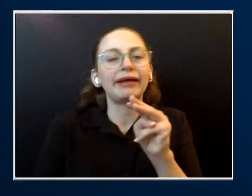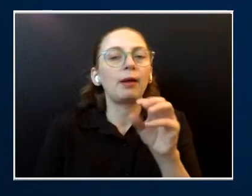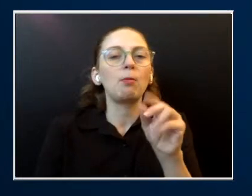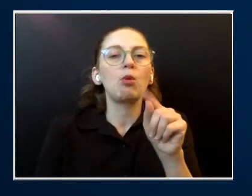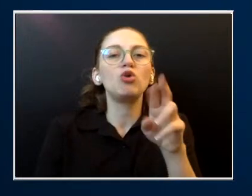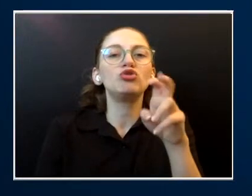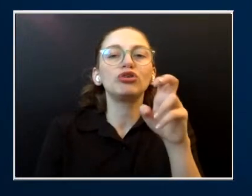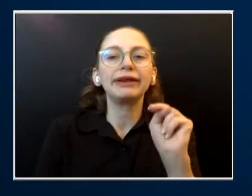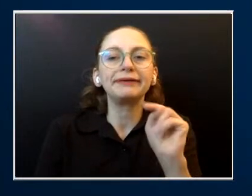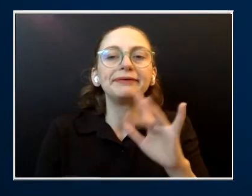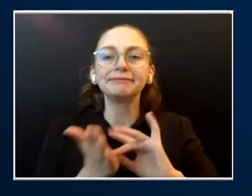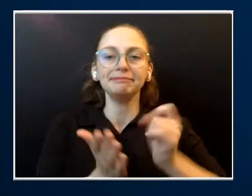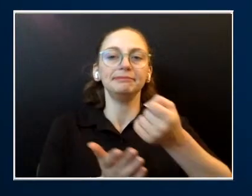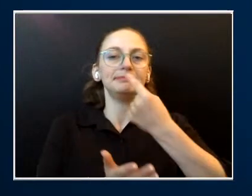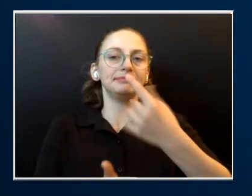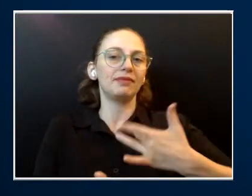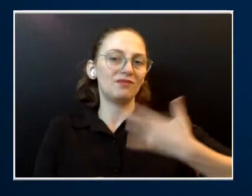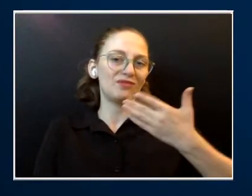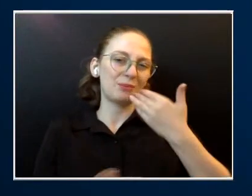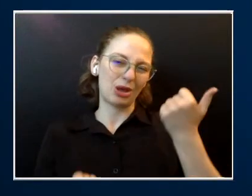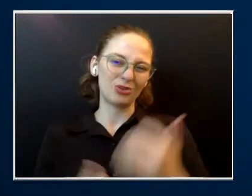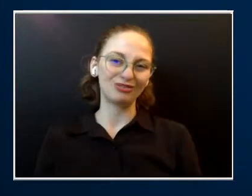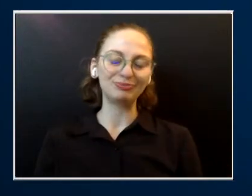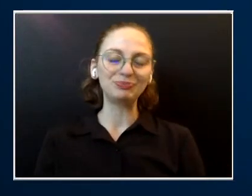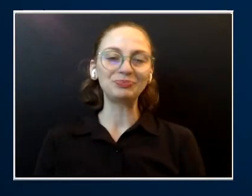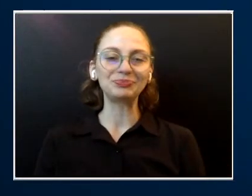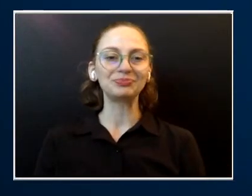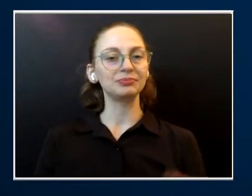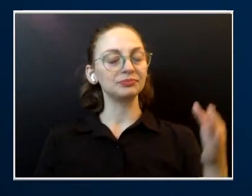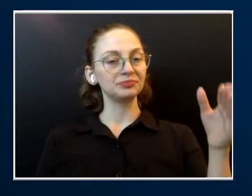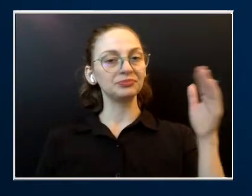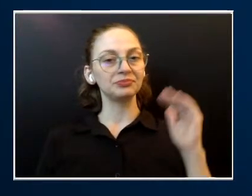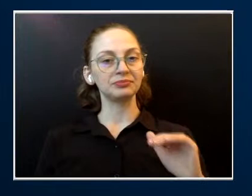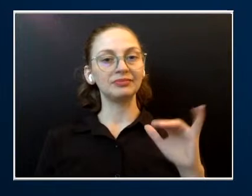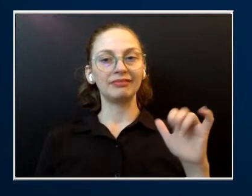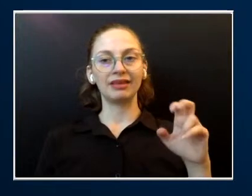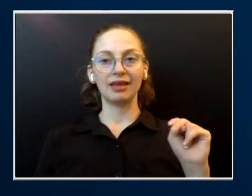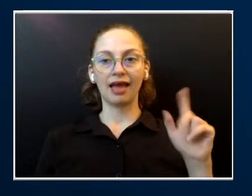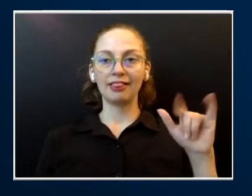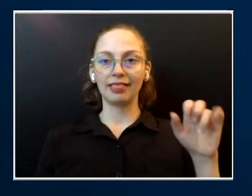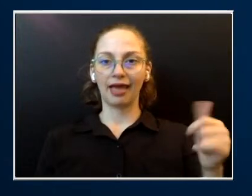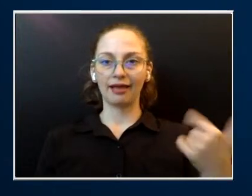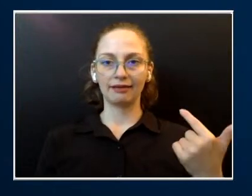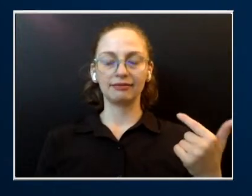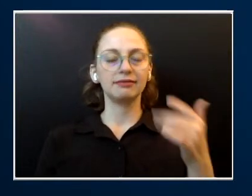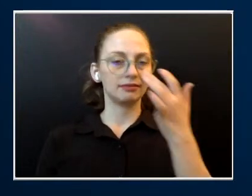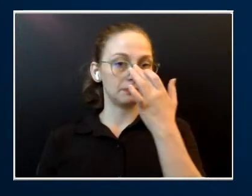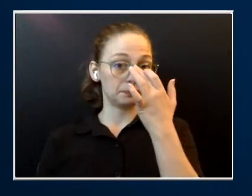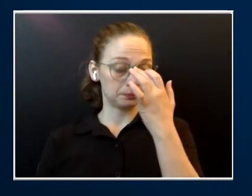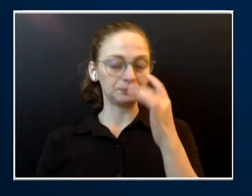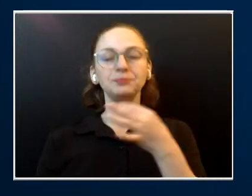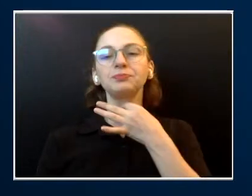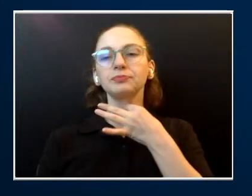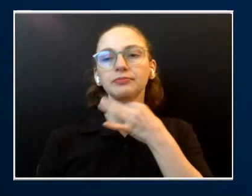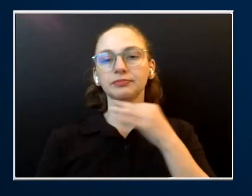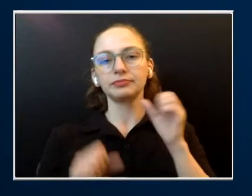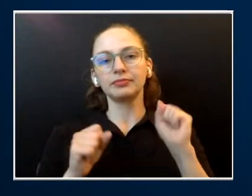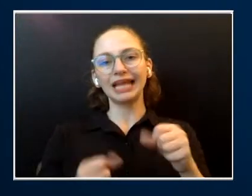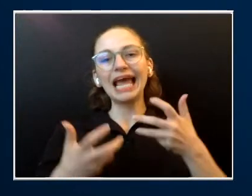Yes. Yen Liang has a question. He wants to know, can heavy particle therapy be used to treat breast cancer, and how does that differ